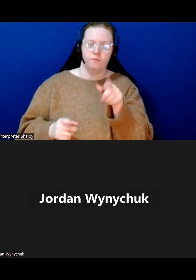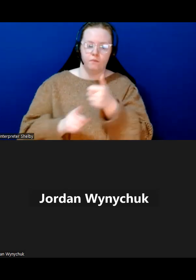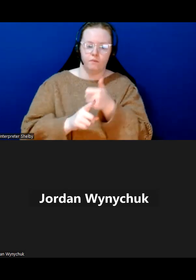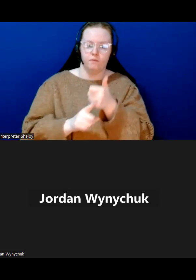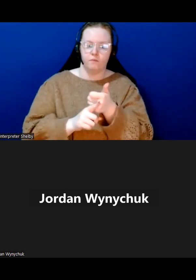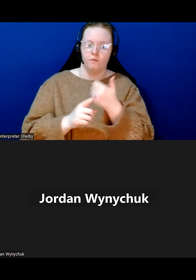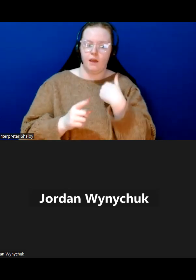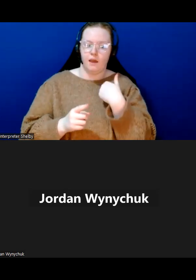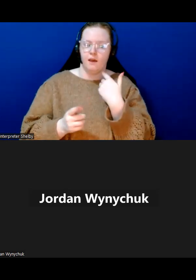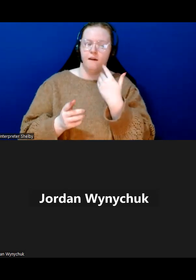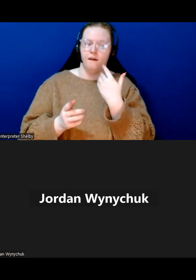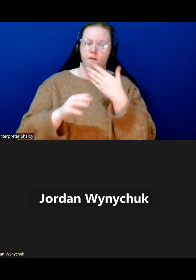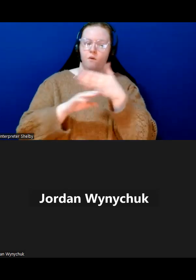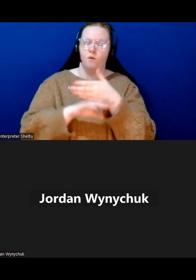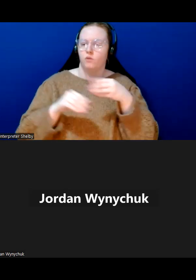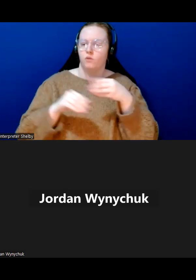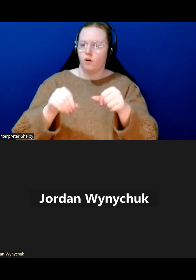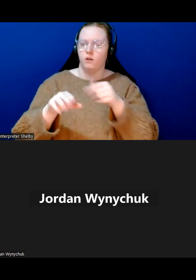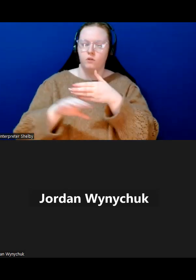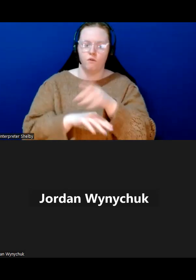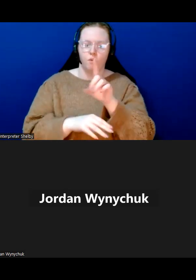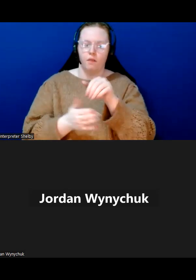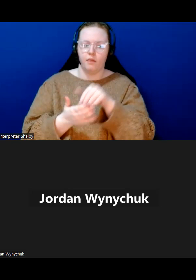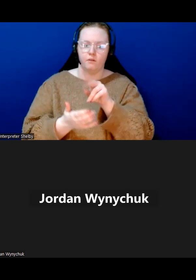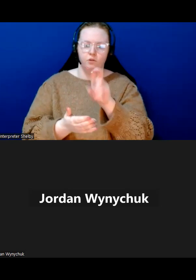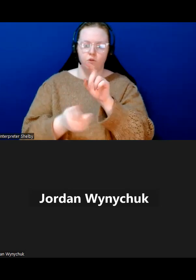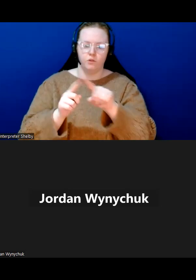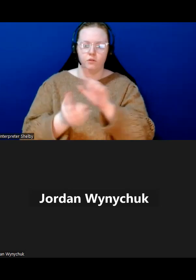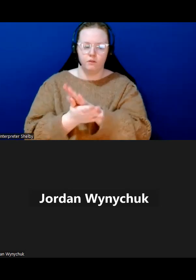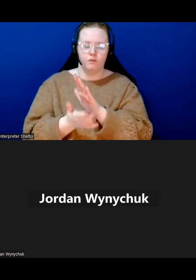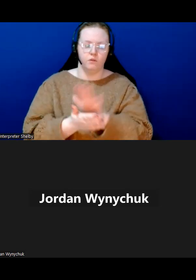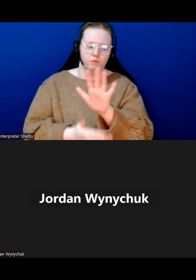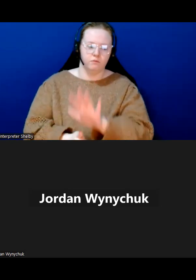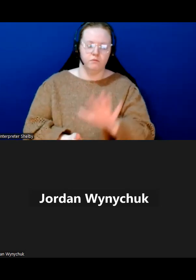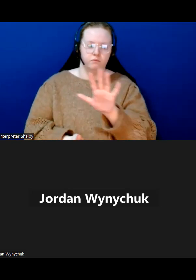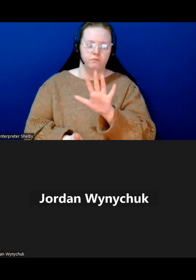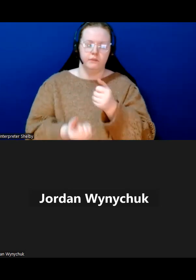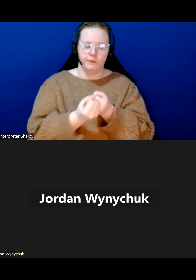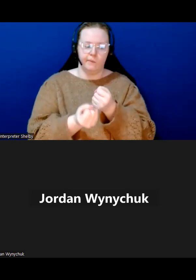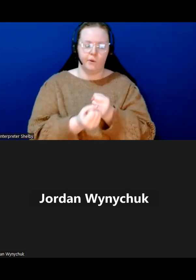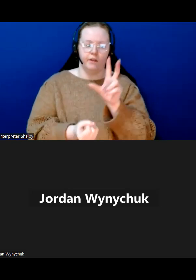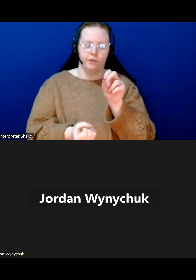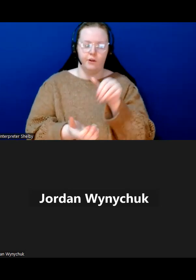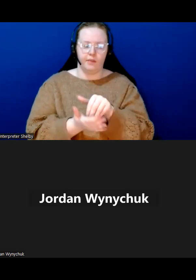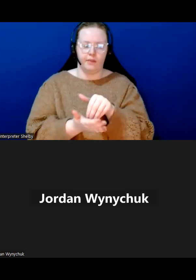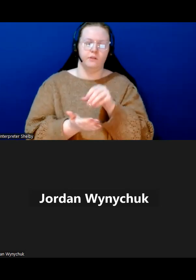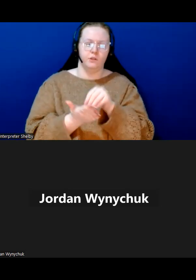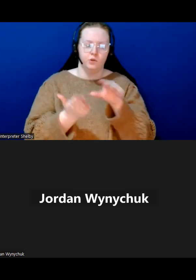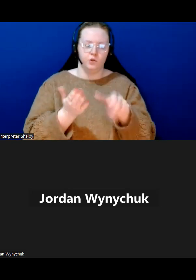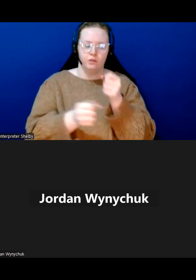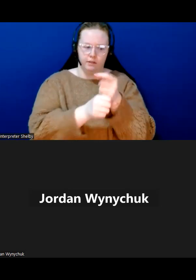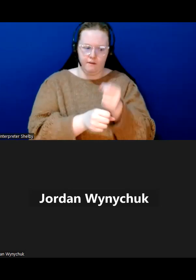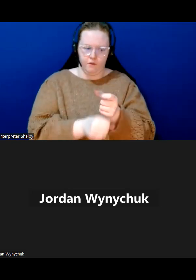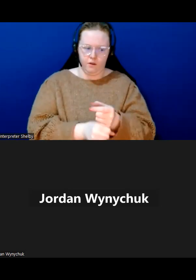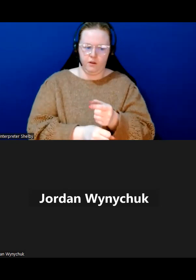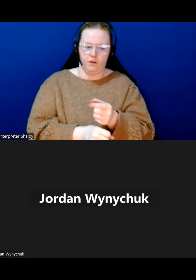year, over 2,000 homes, and over 200 community groups across Canada. In 2021,